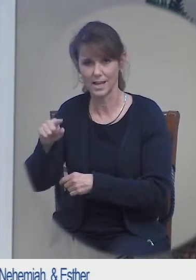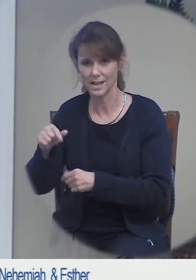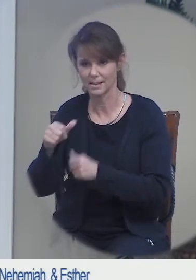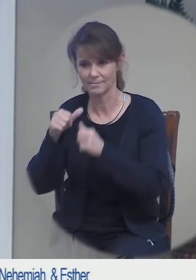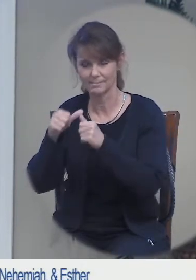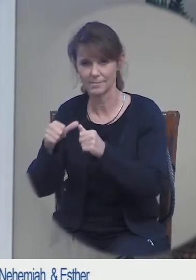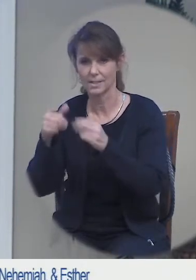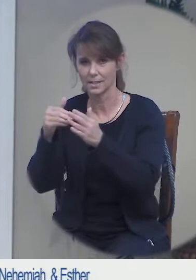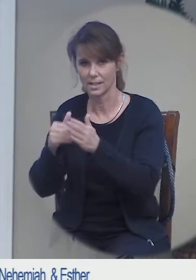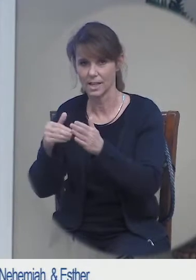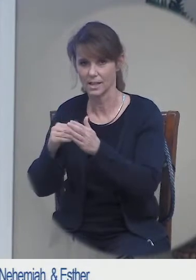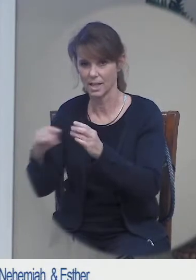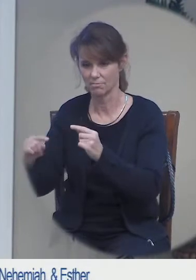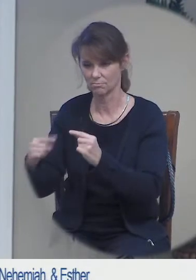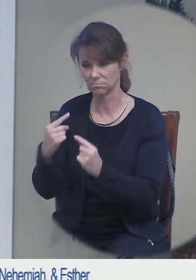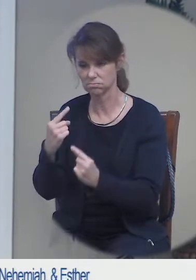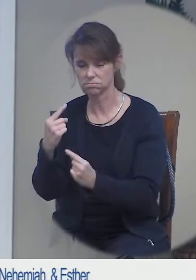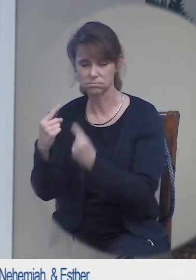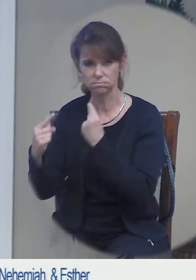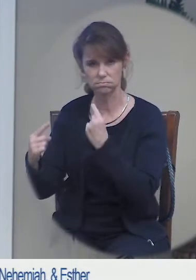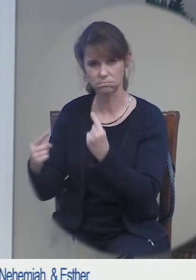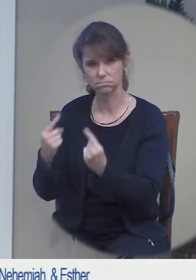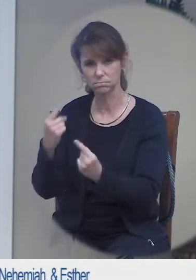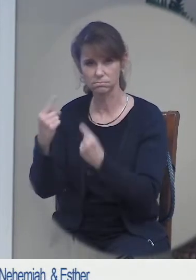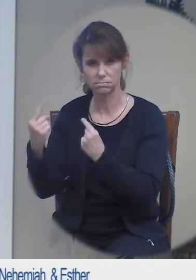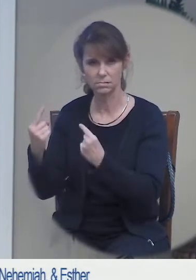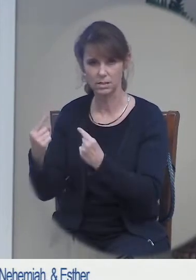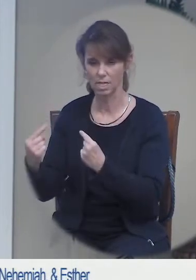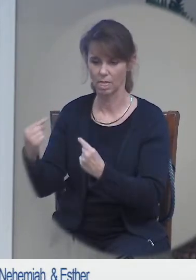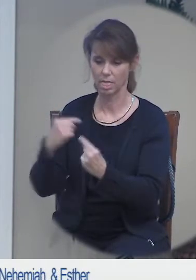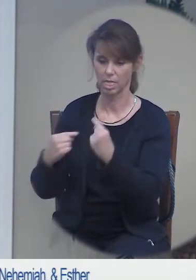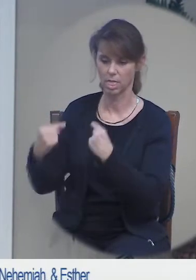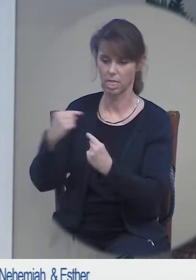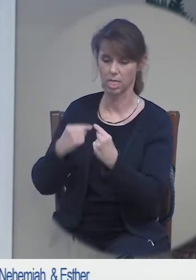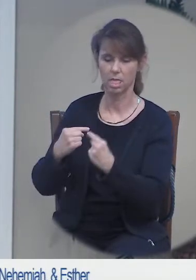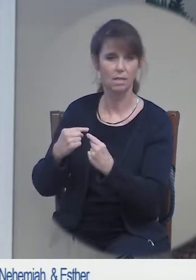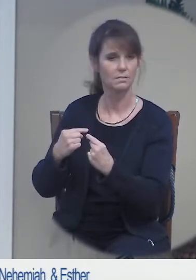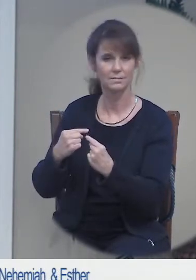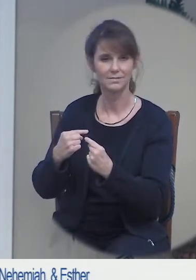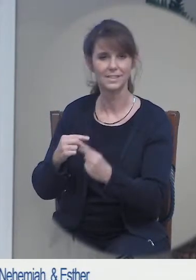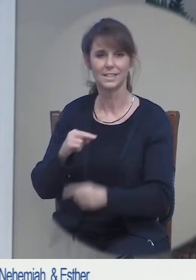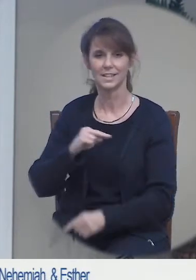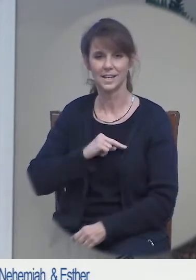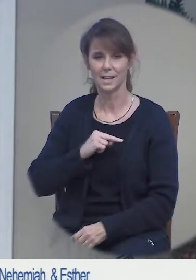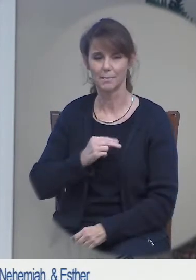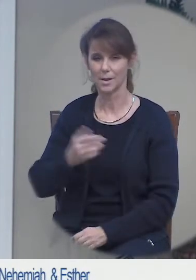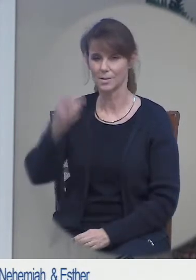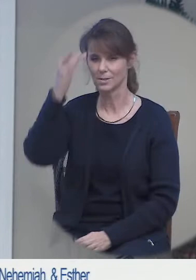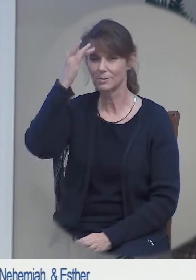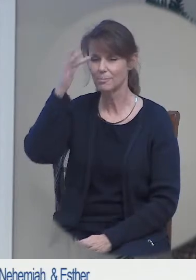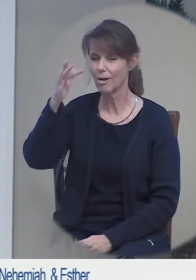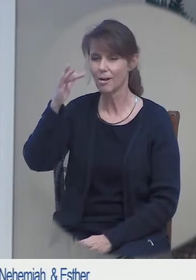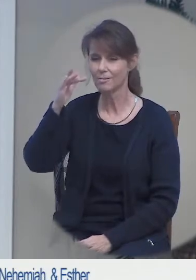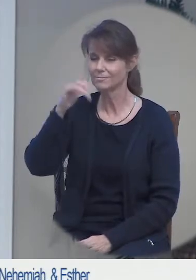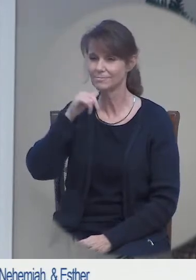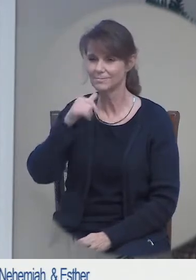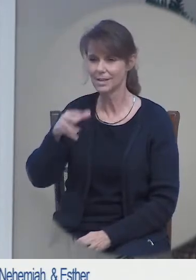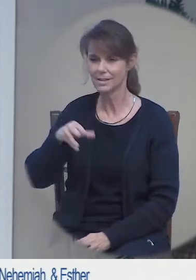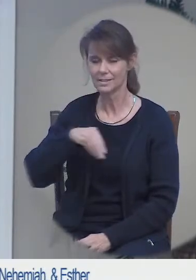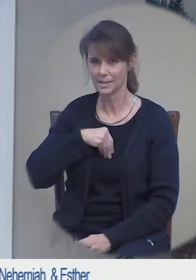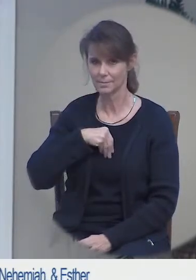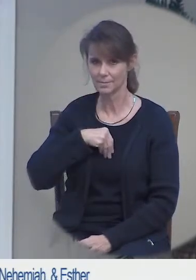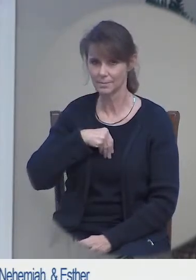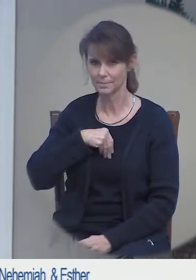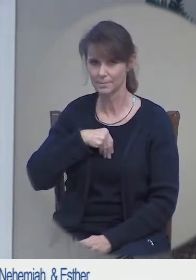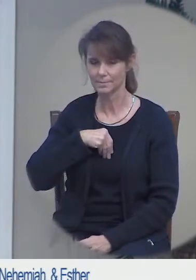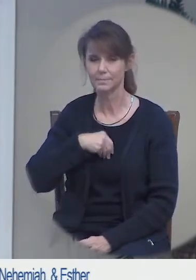knew who was the source of all his troubles, and he wasn't going to succumb to it. But what I find interesting in this text, at least